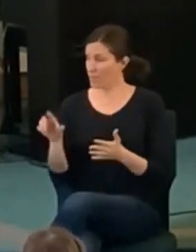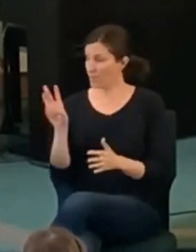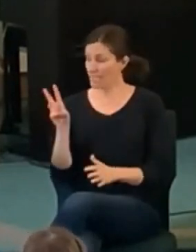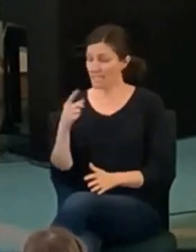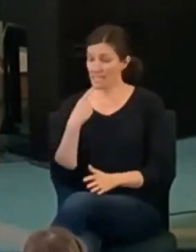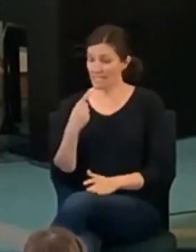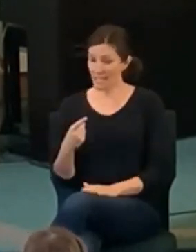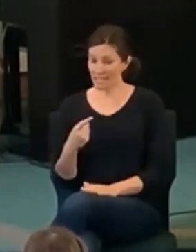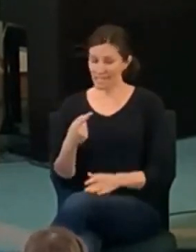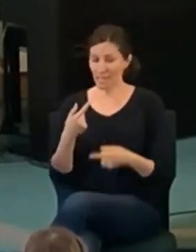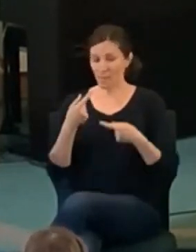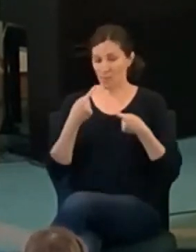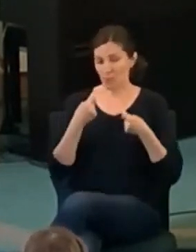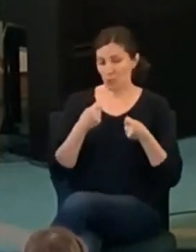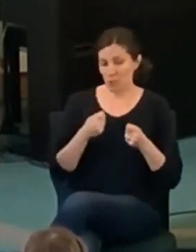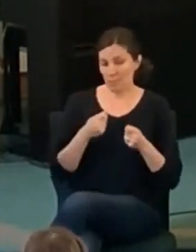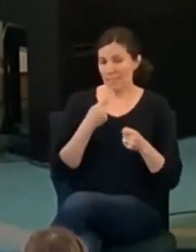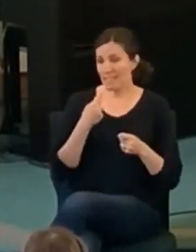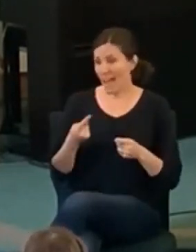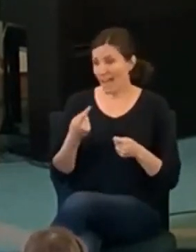in those days.